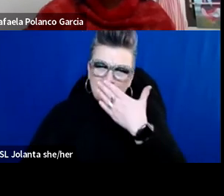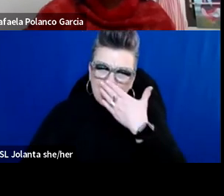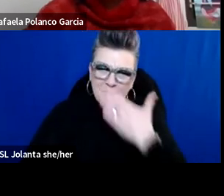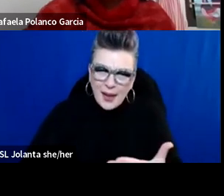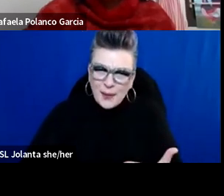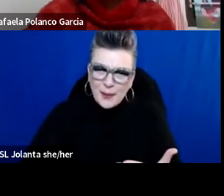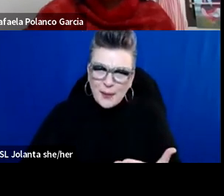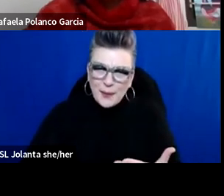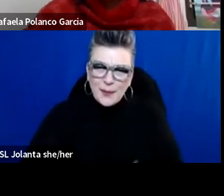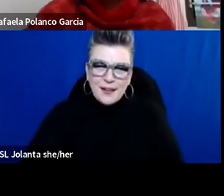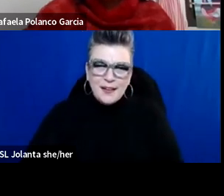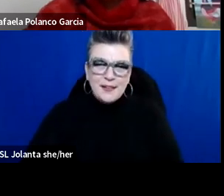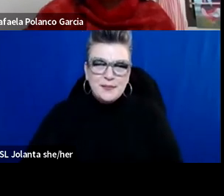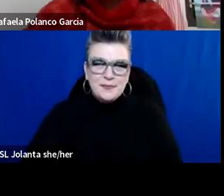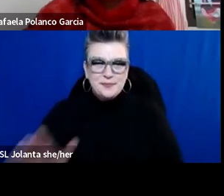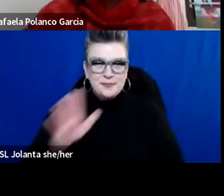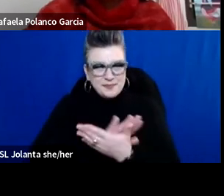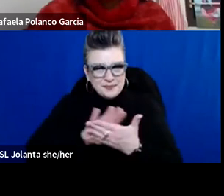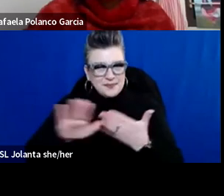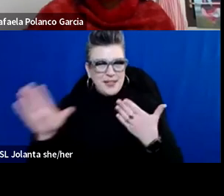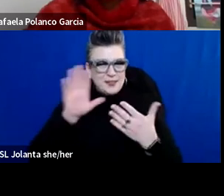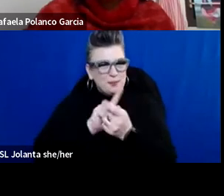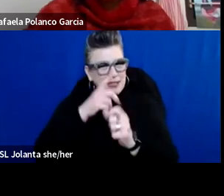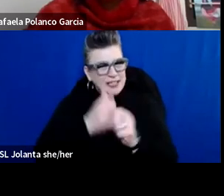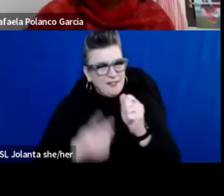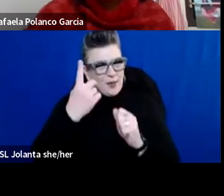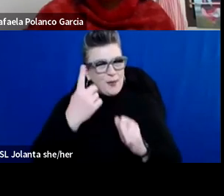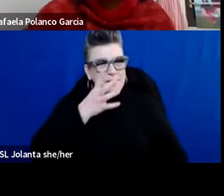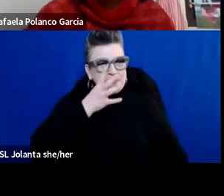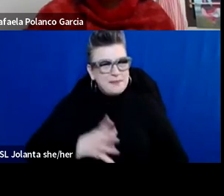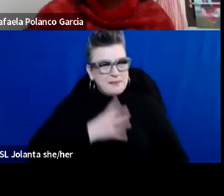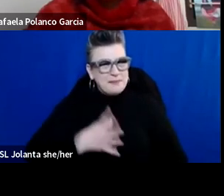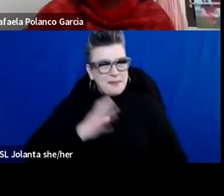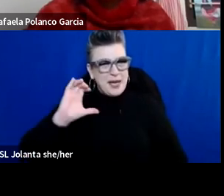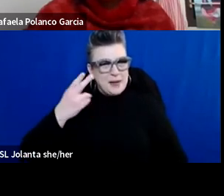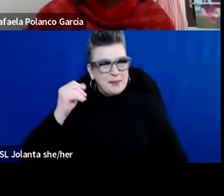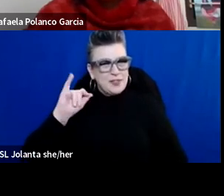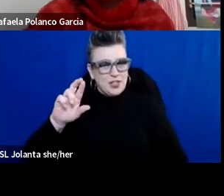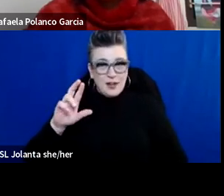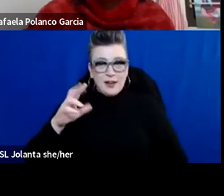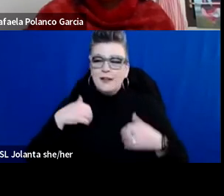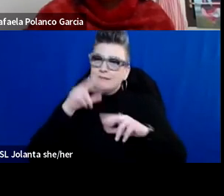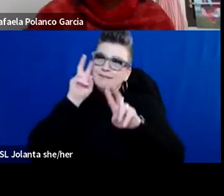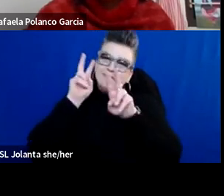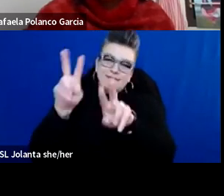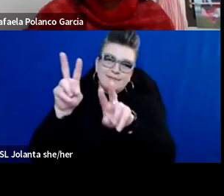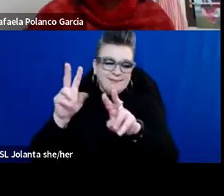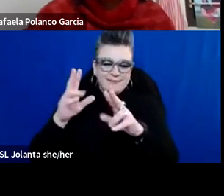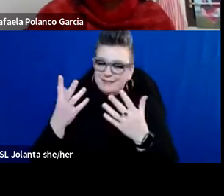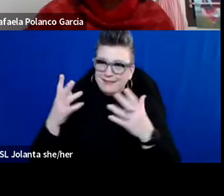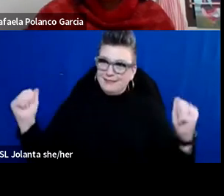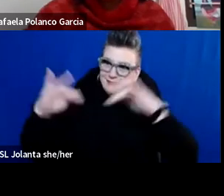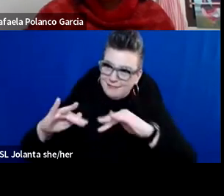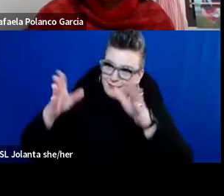it's nice to meet everyone i am looking forward to the day just like all of you when we are in person and we can see each other